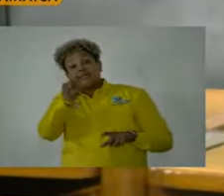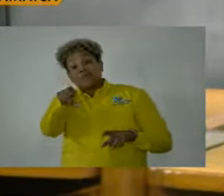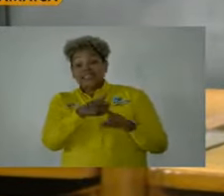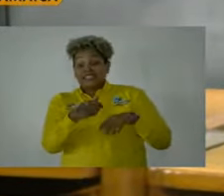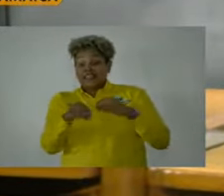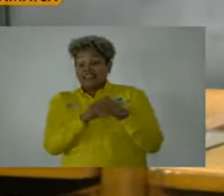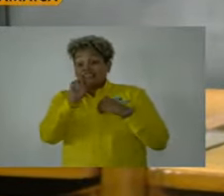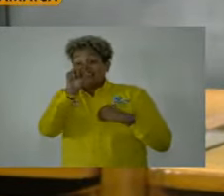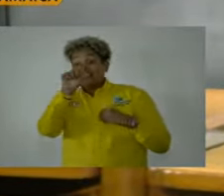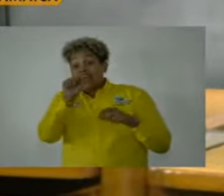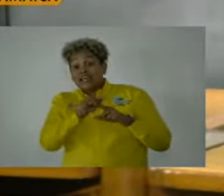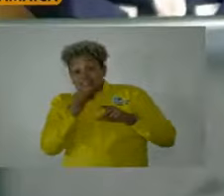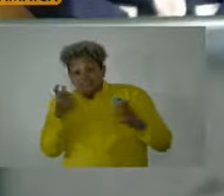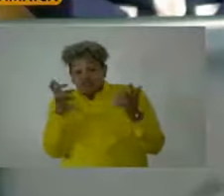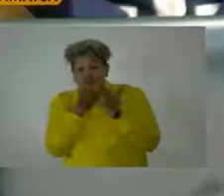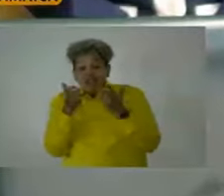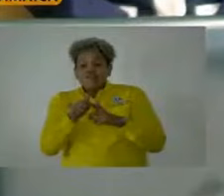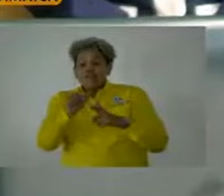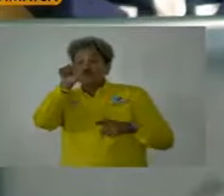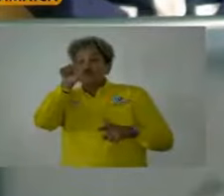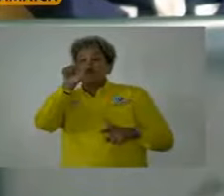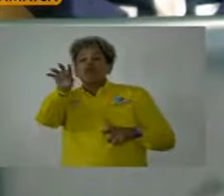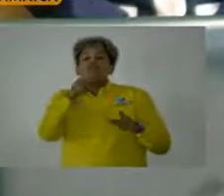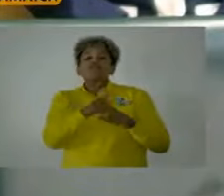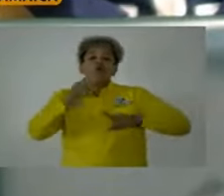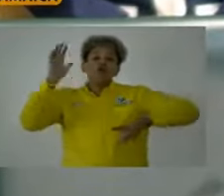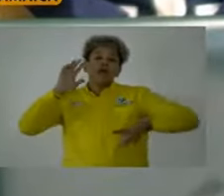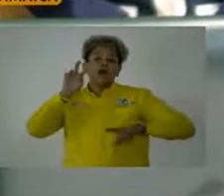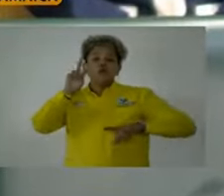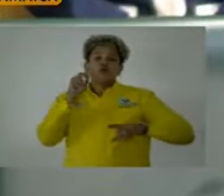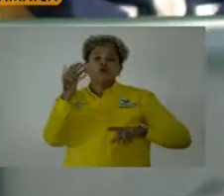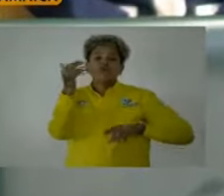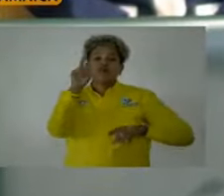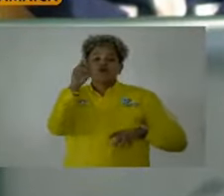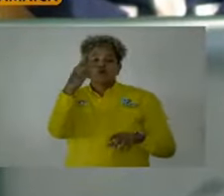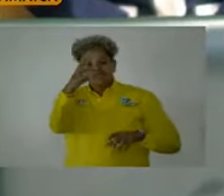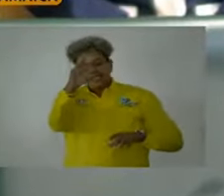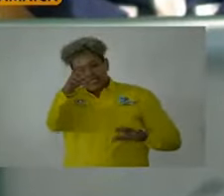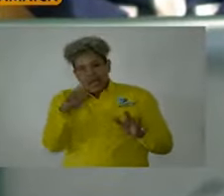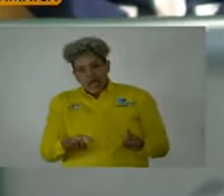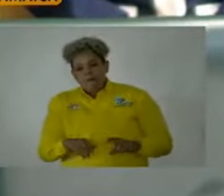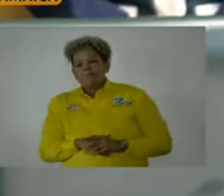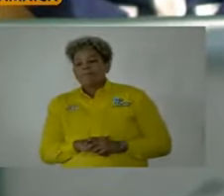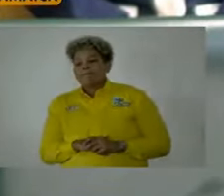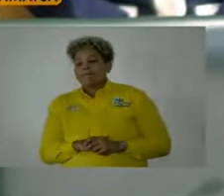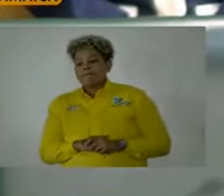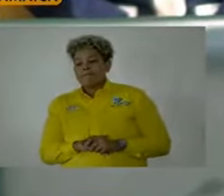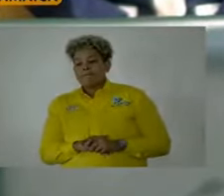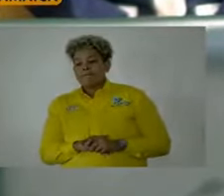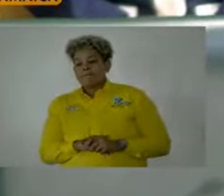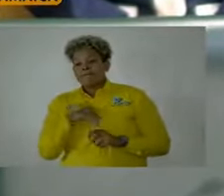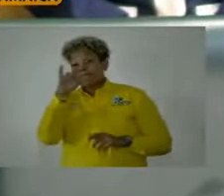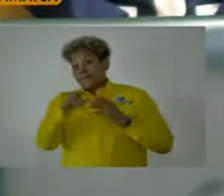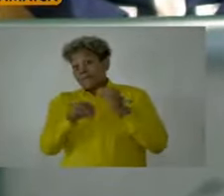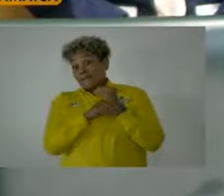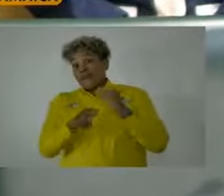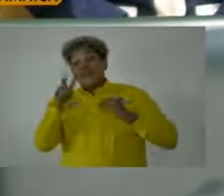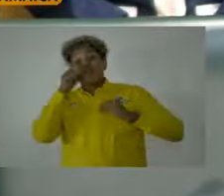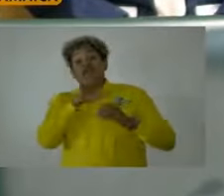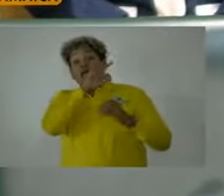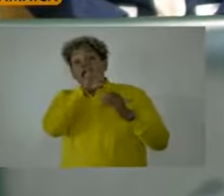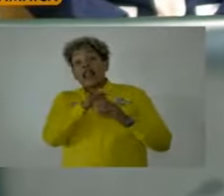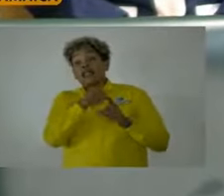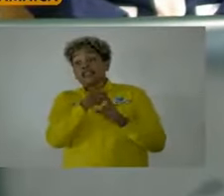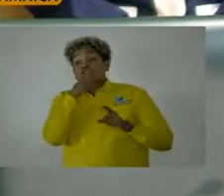in taxes relative to 24 back in 2015-16. And as the recent